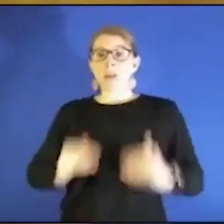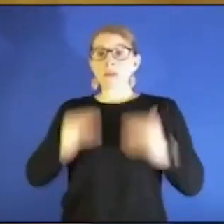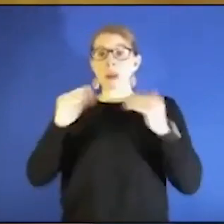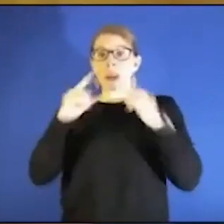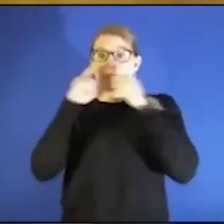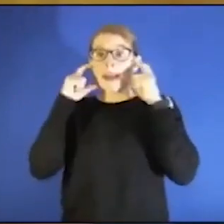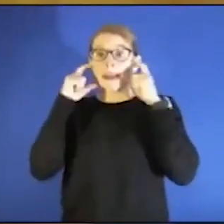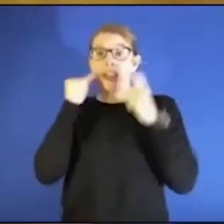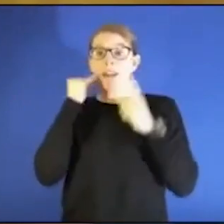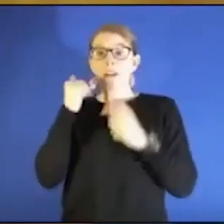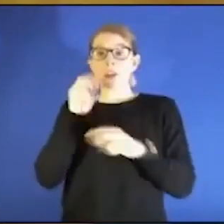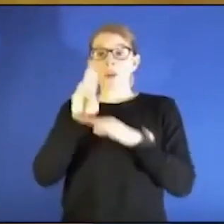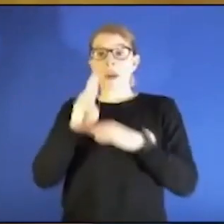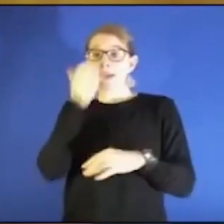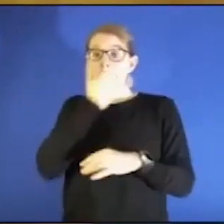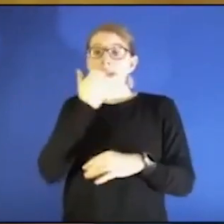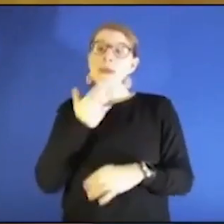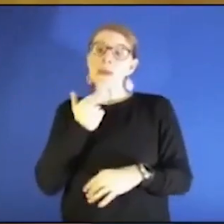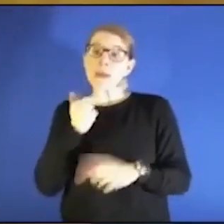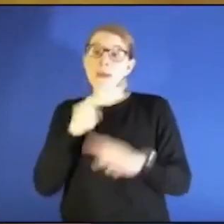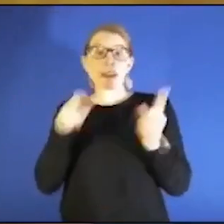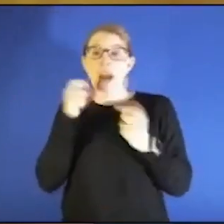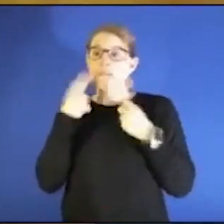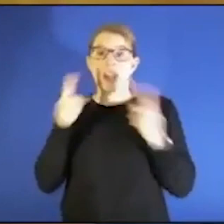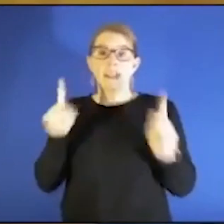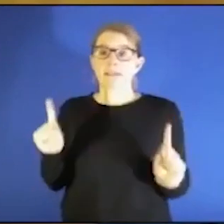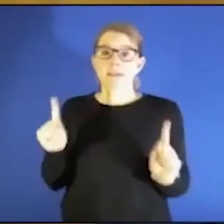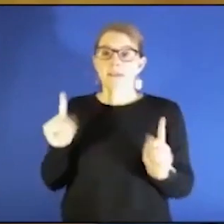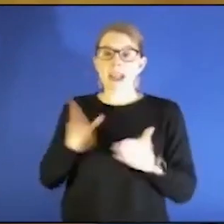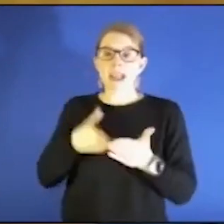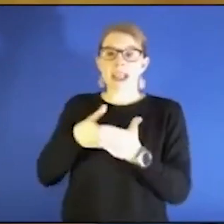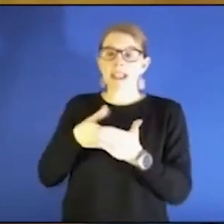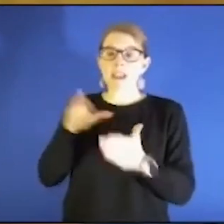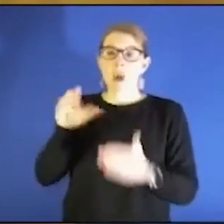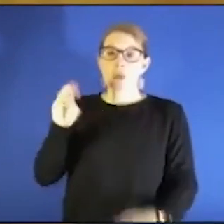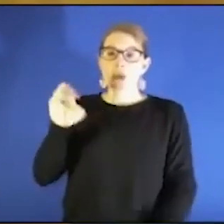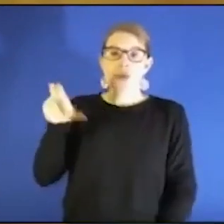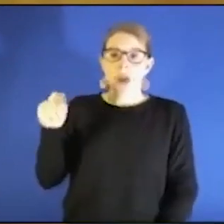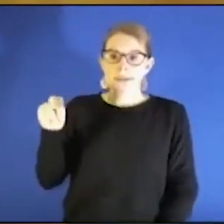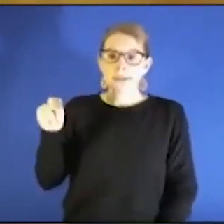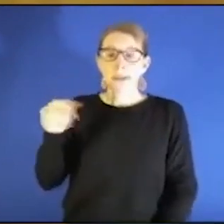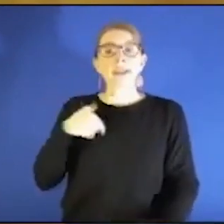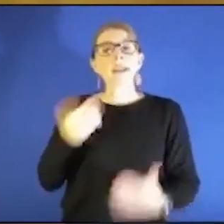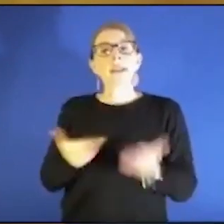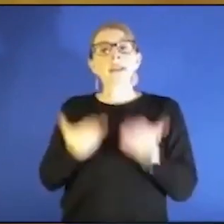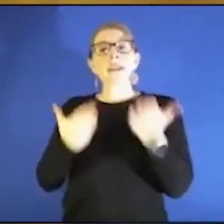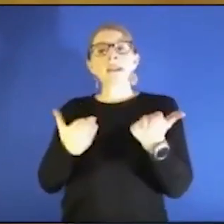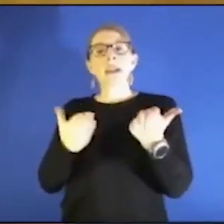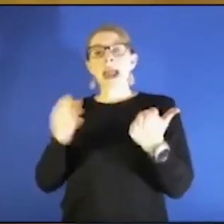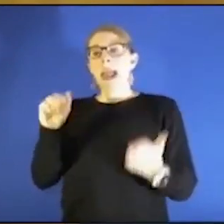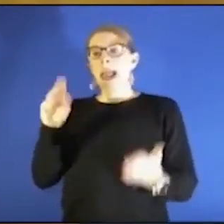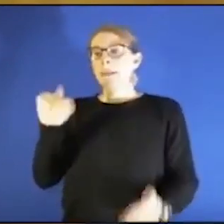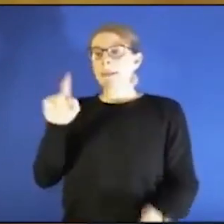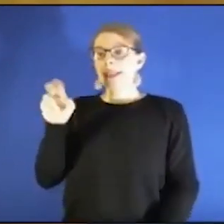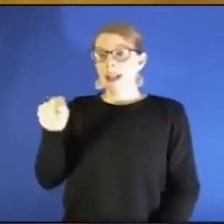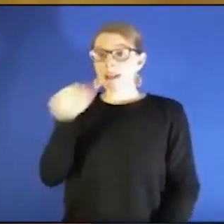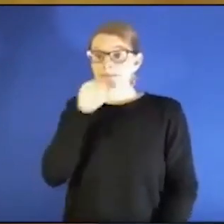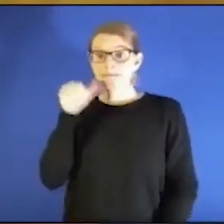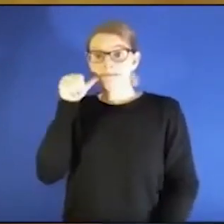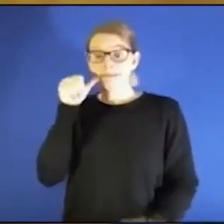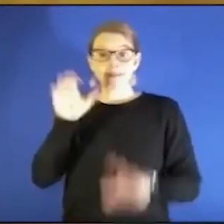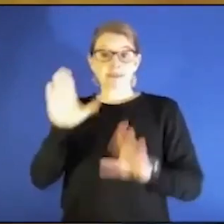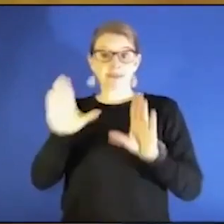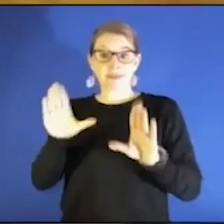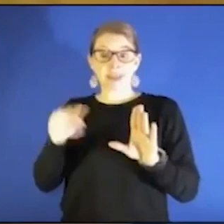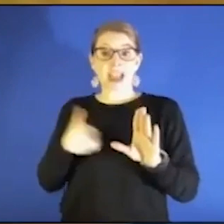mask, they're very cute, but they are not very effective against this variant. And so what I recommend, because Amazon is fantastic at being convenient, but has a